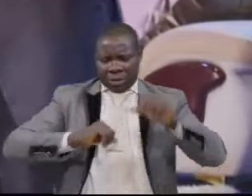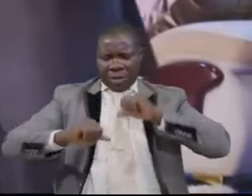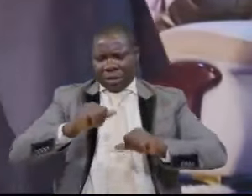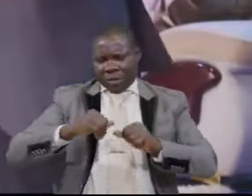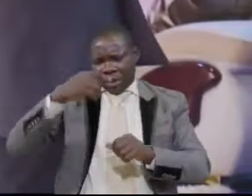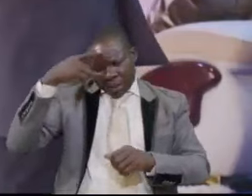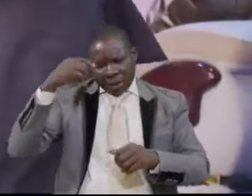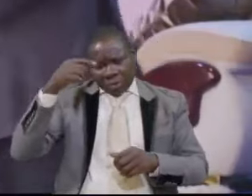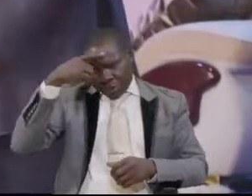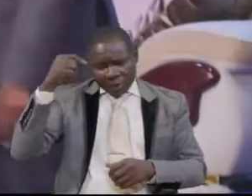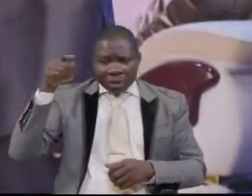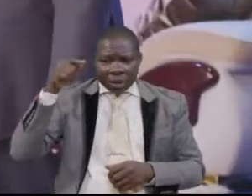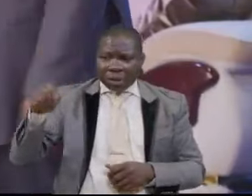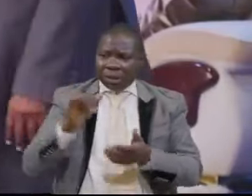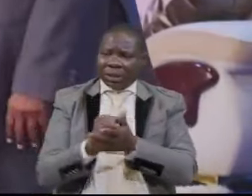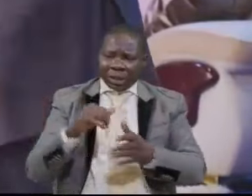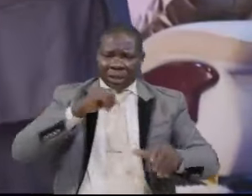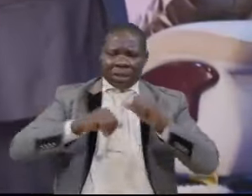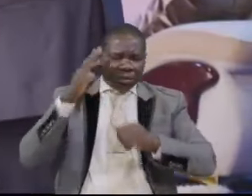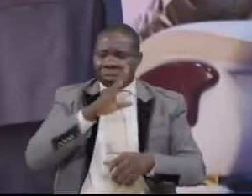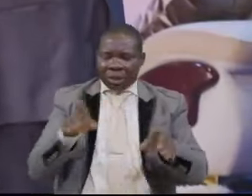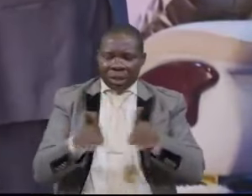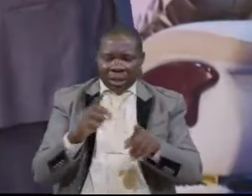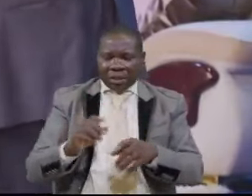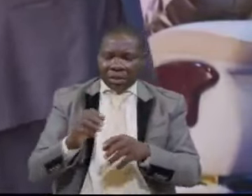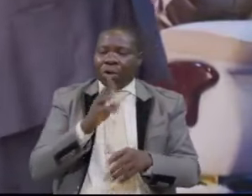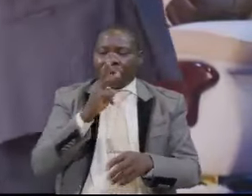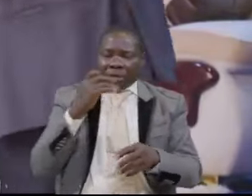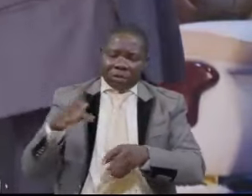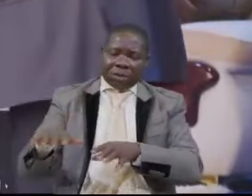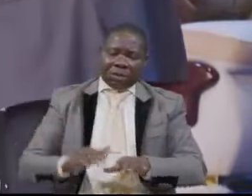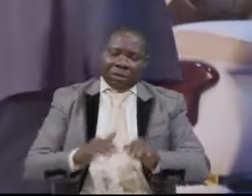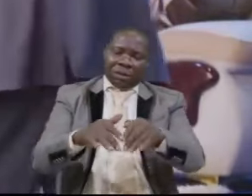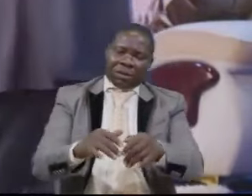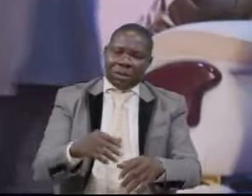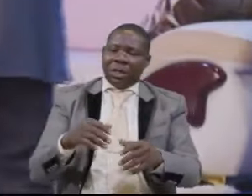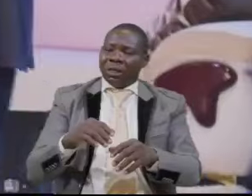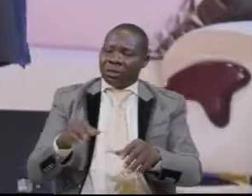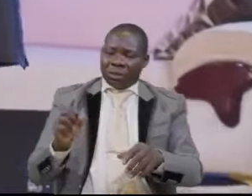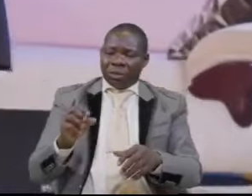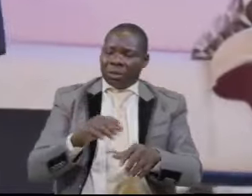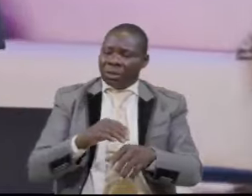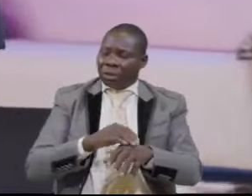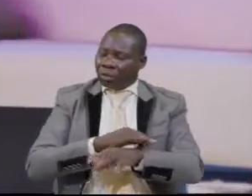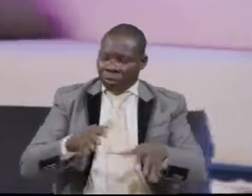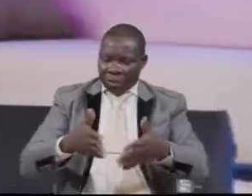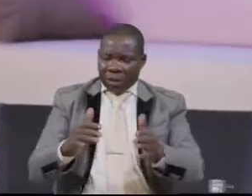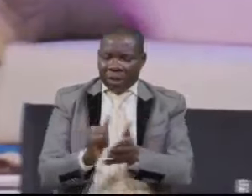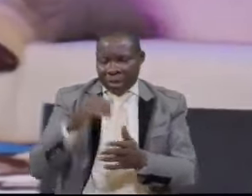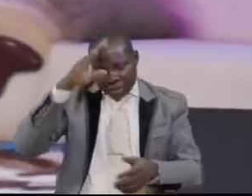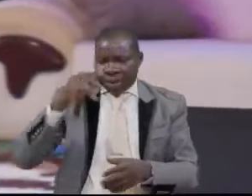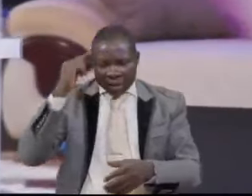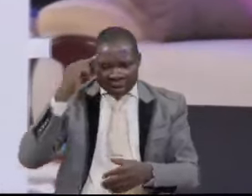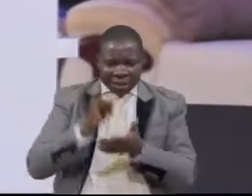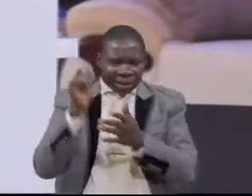the sea, to and fro. Let not that man think he shall receive anything from the Lord. He said, wisdom is of you, O God, and I want